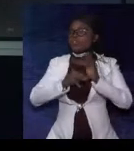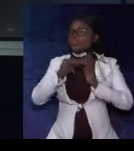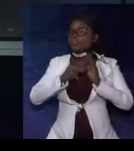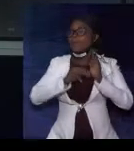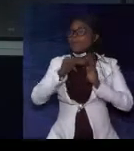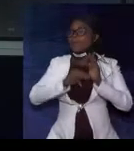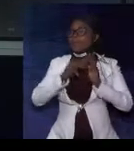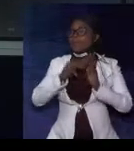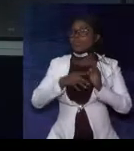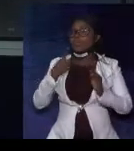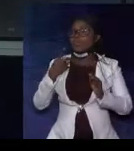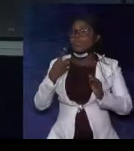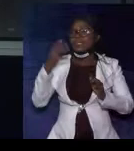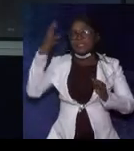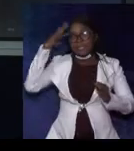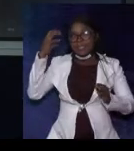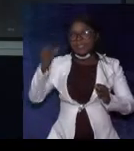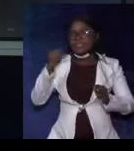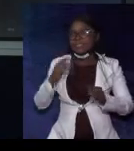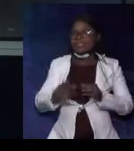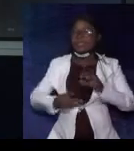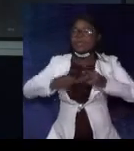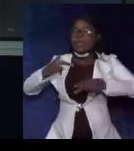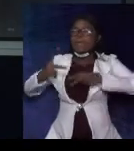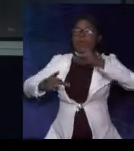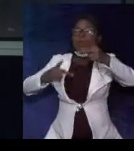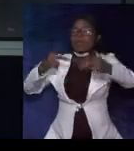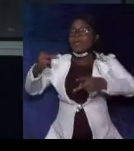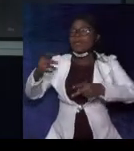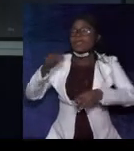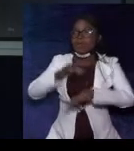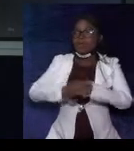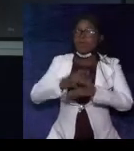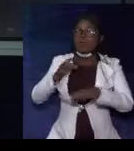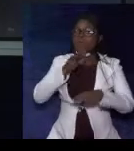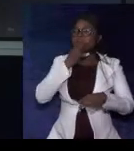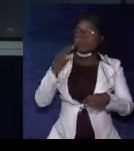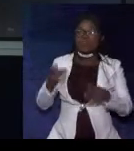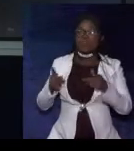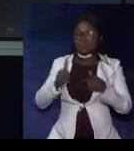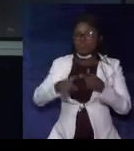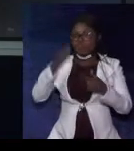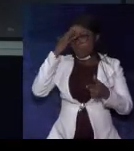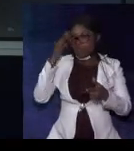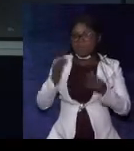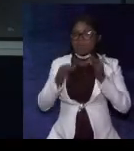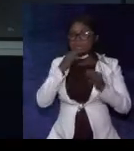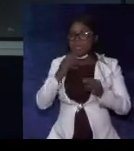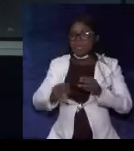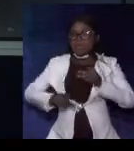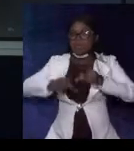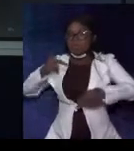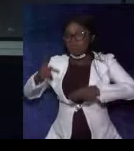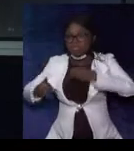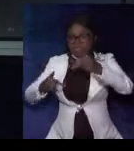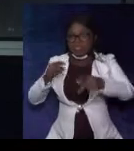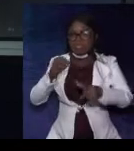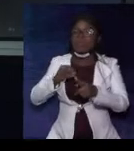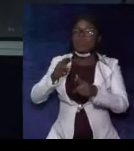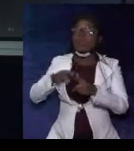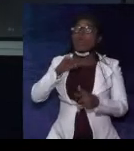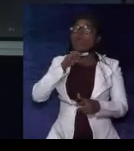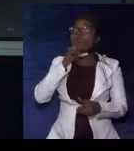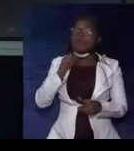the farmer to measure his progress on the farm. Through farm records, we will know whether you are progressing. Unlike